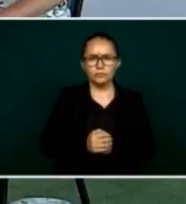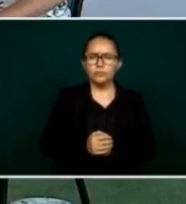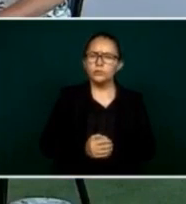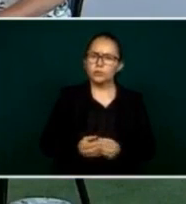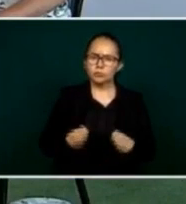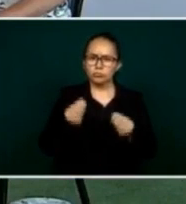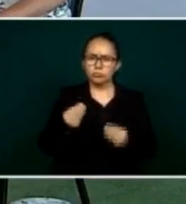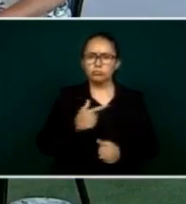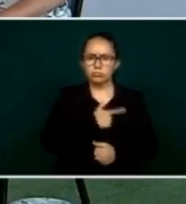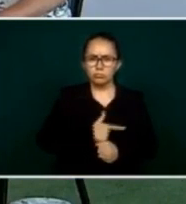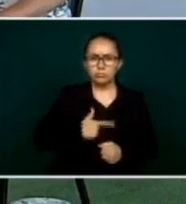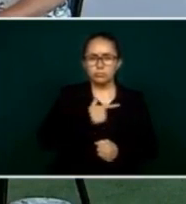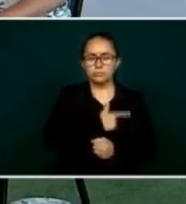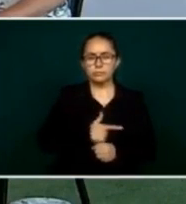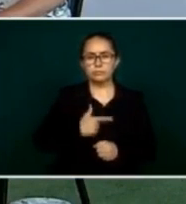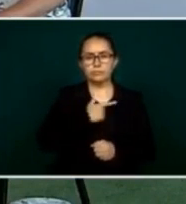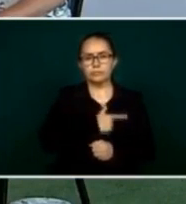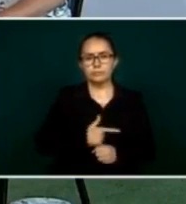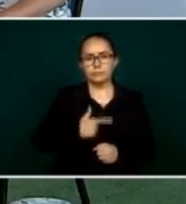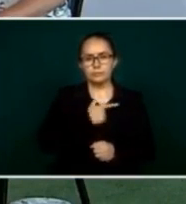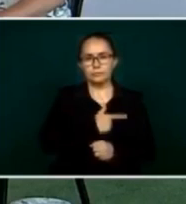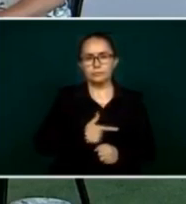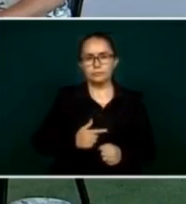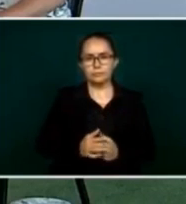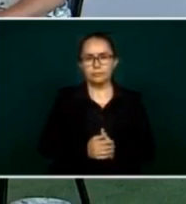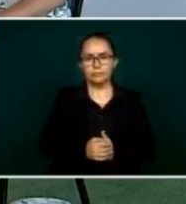General Lucio,